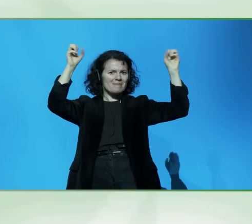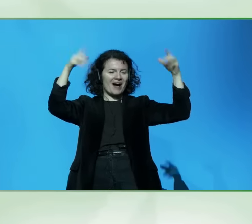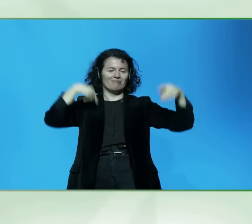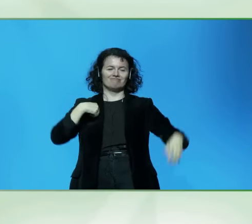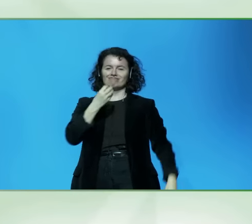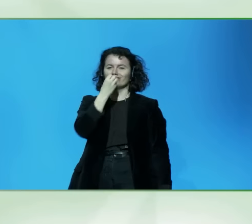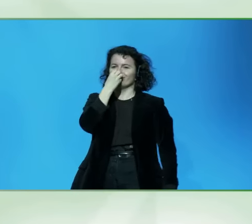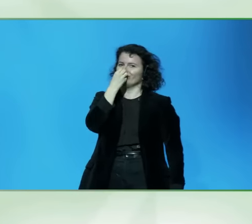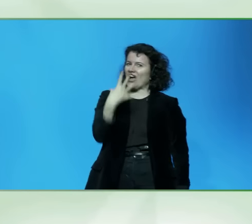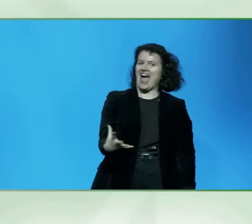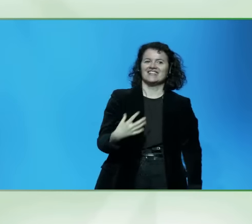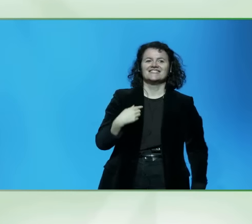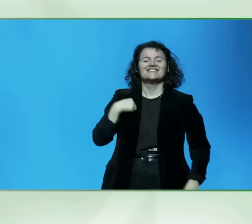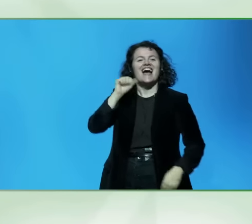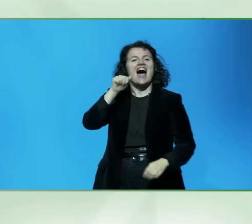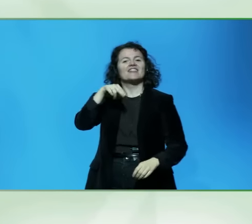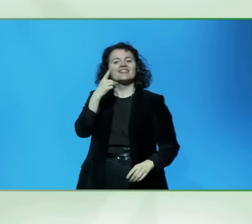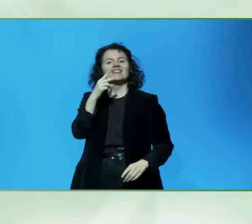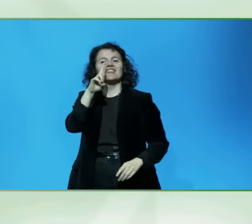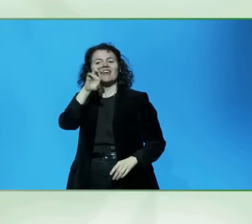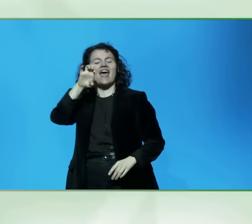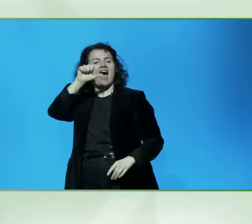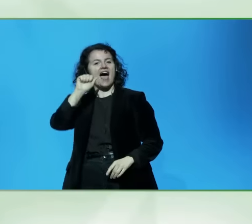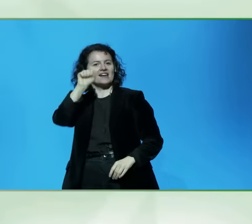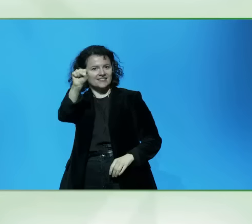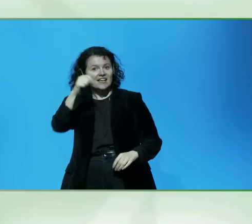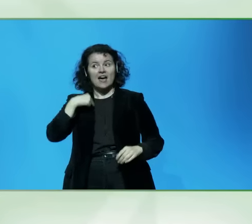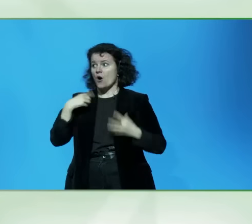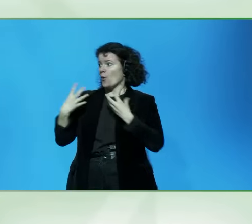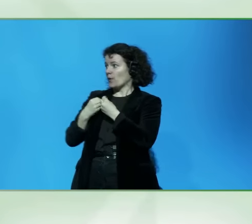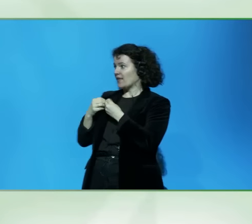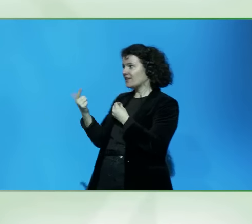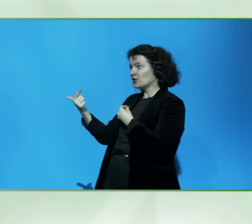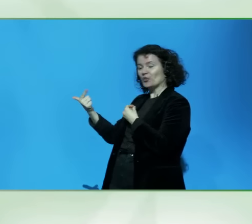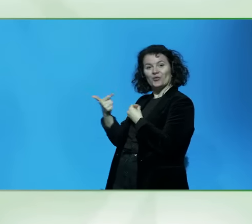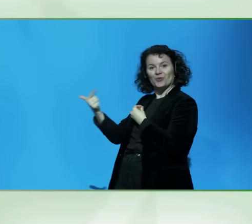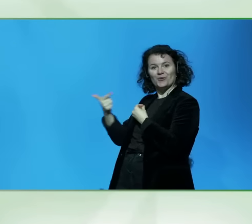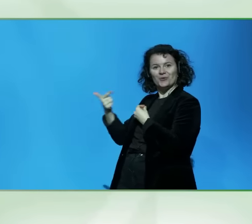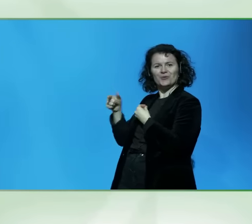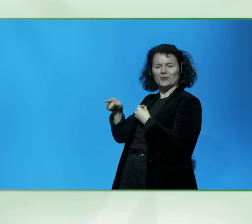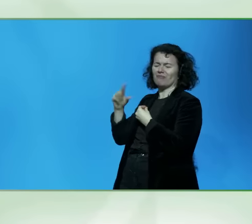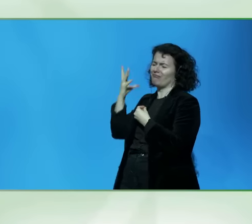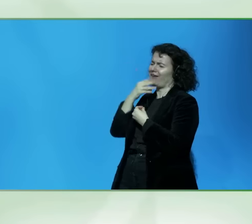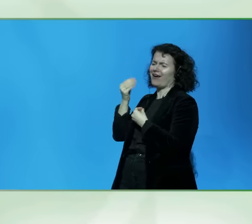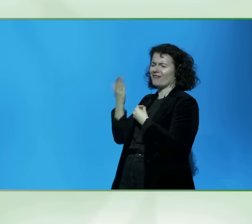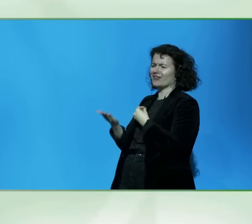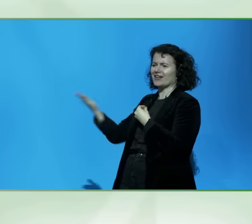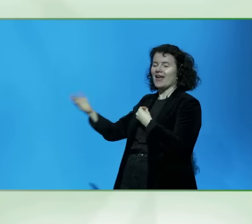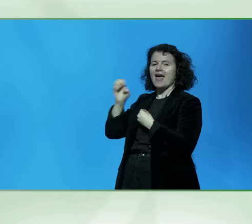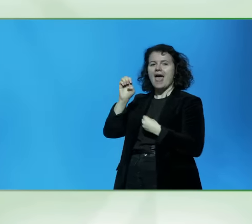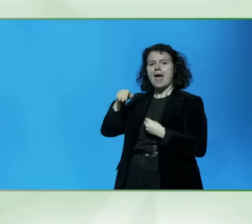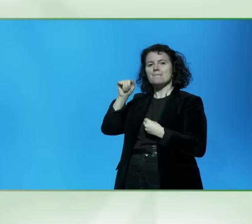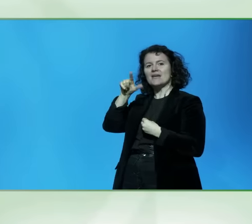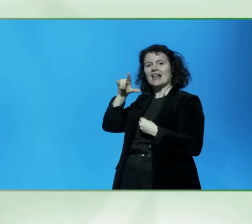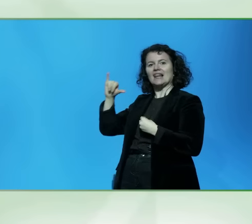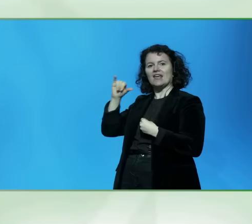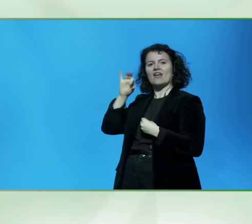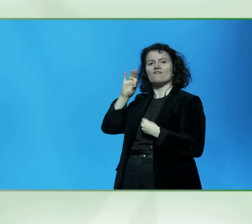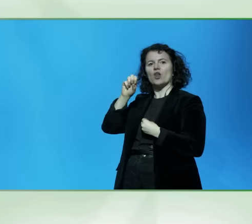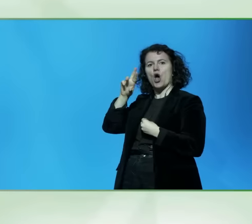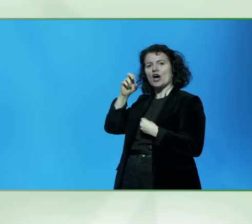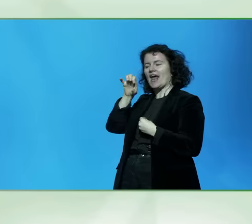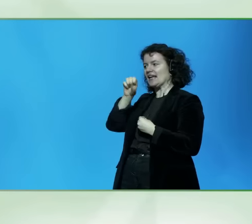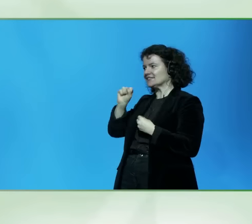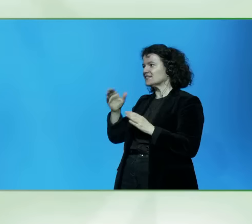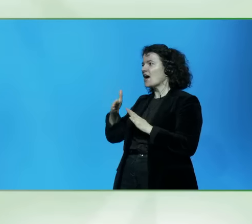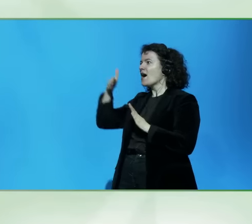Amazing. My name is Andreas Onea. I will be with you together with my 2 lovely colleagues, Emily Flores and Jetne Bersch Nigusia Mola.